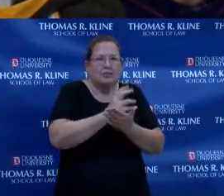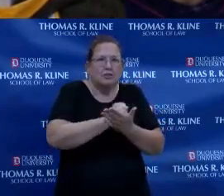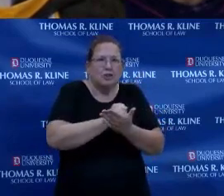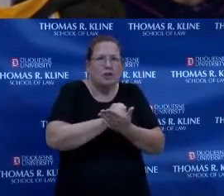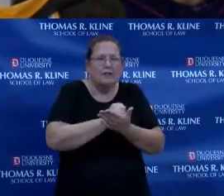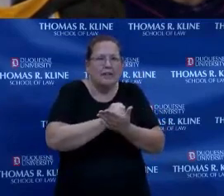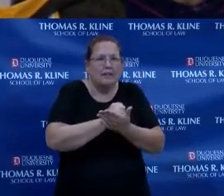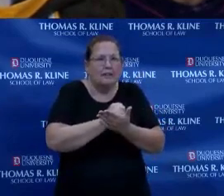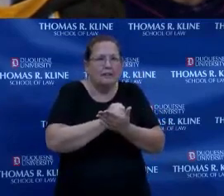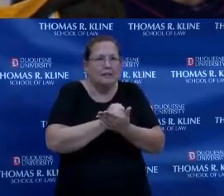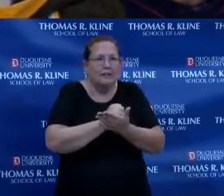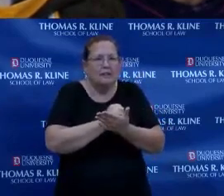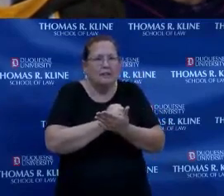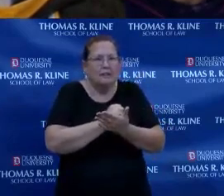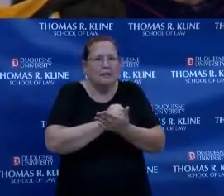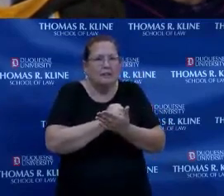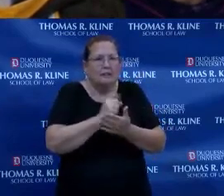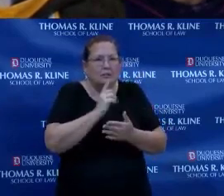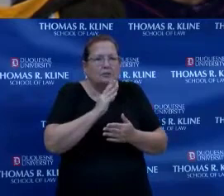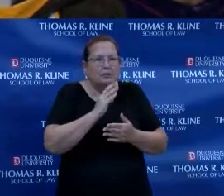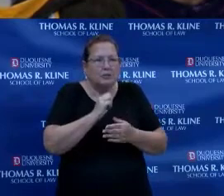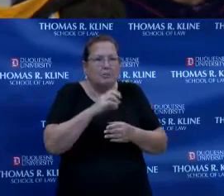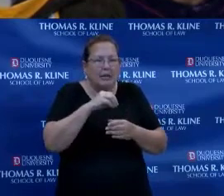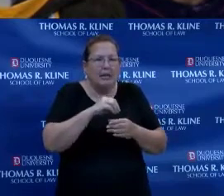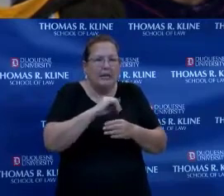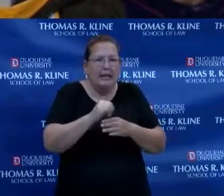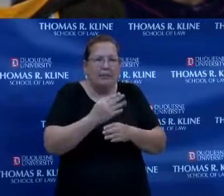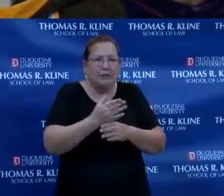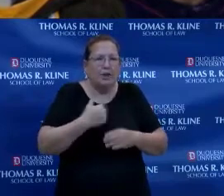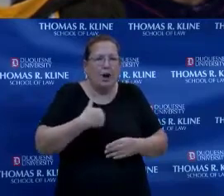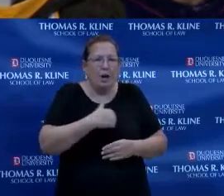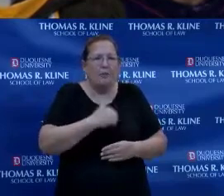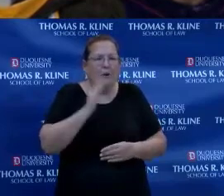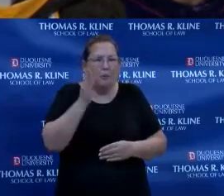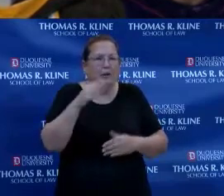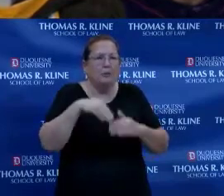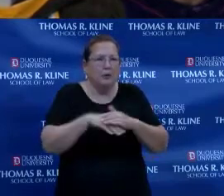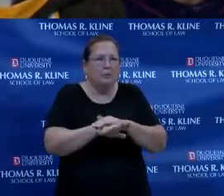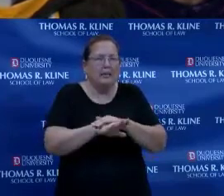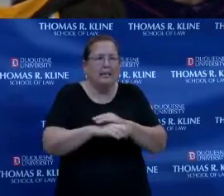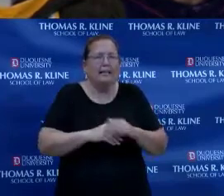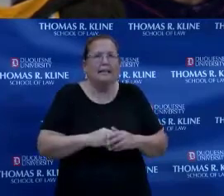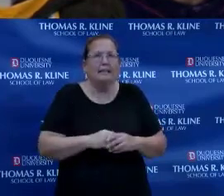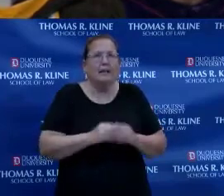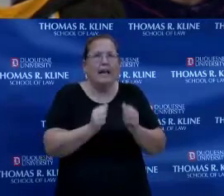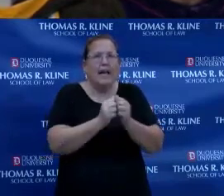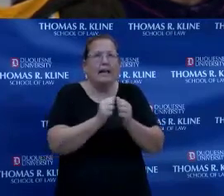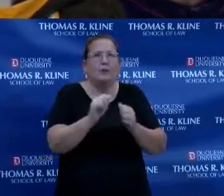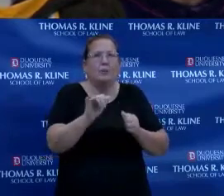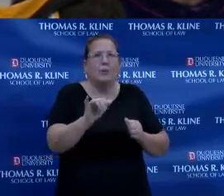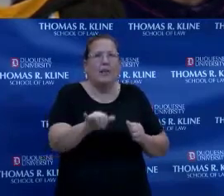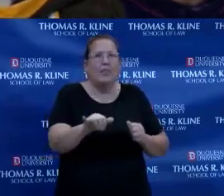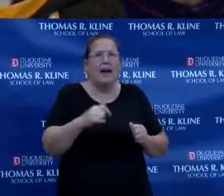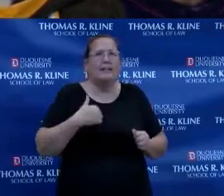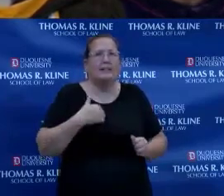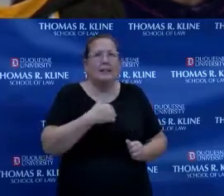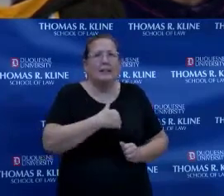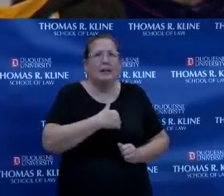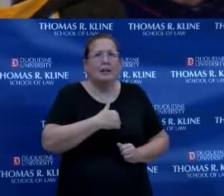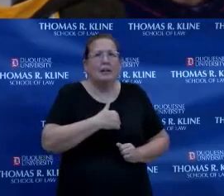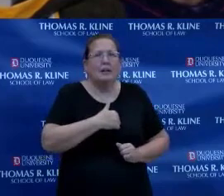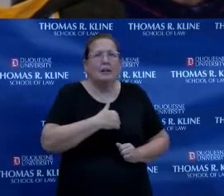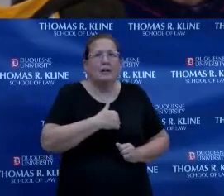space that we find ourselves in. And with that even being said, we are